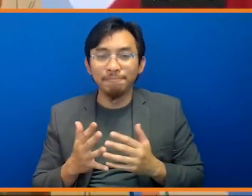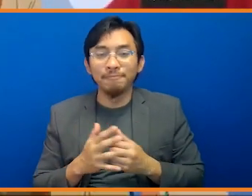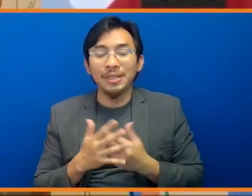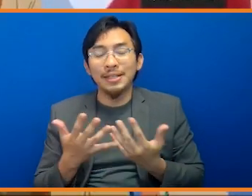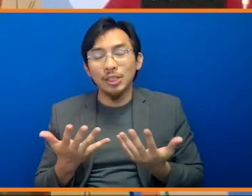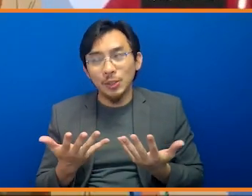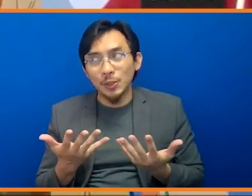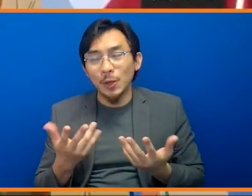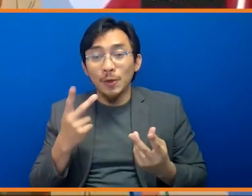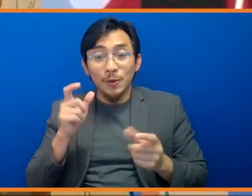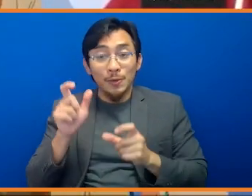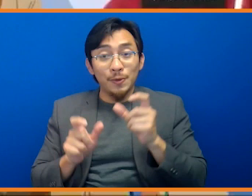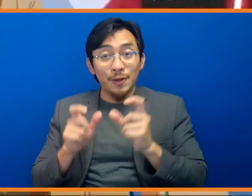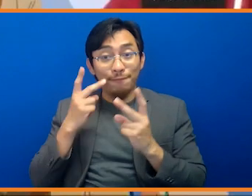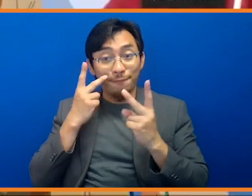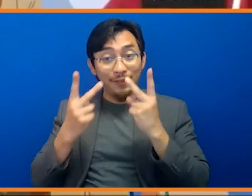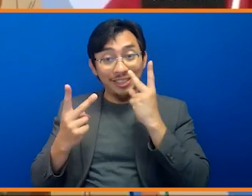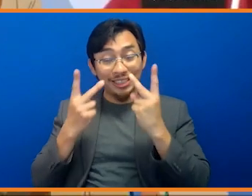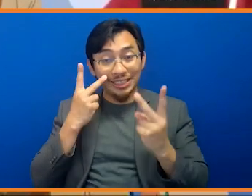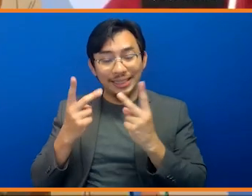So the visitor need